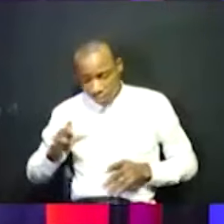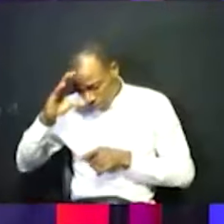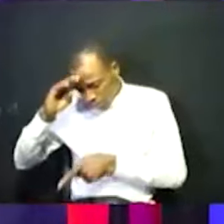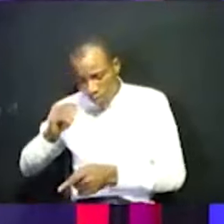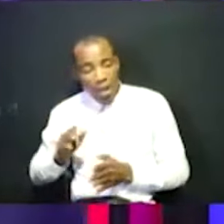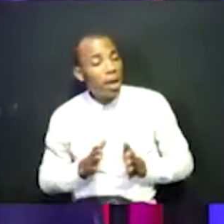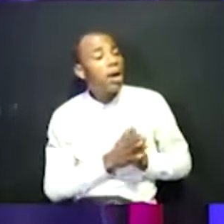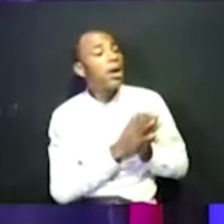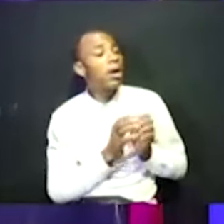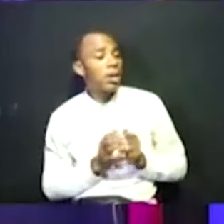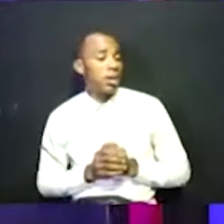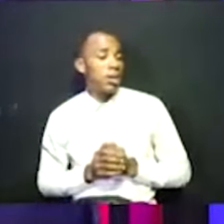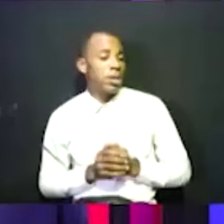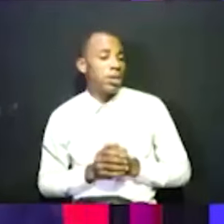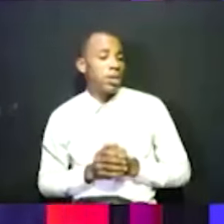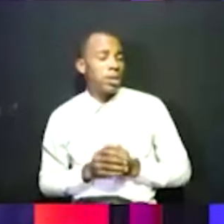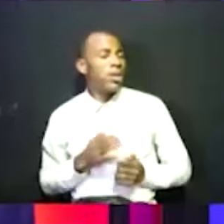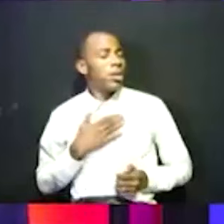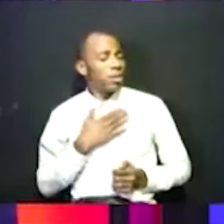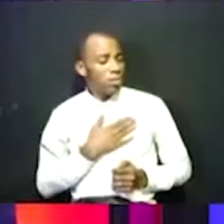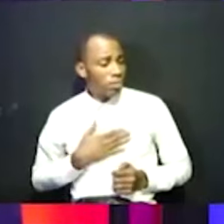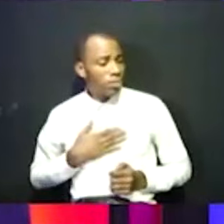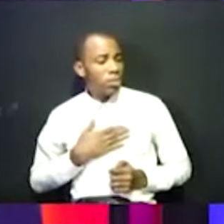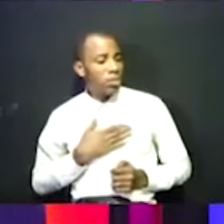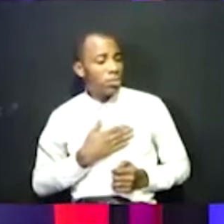Can I have a